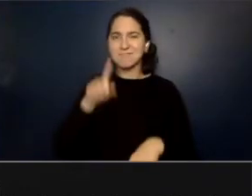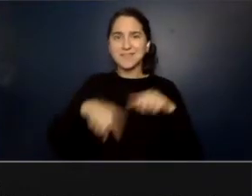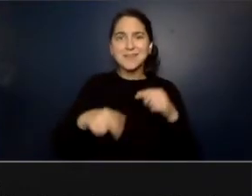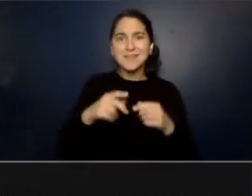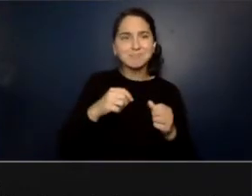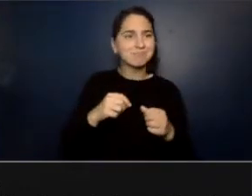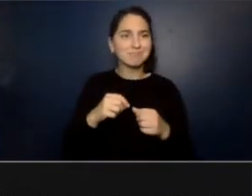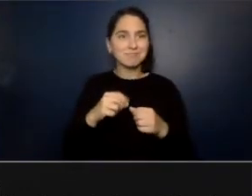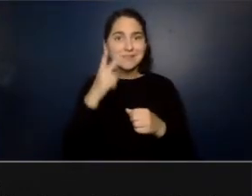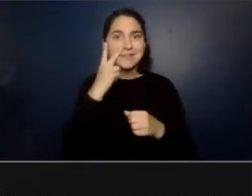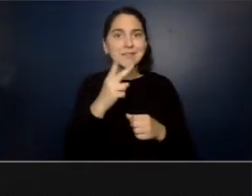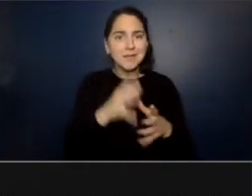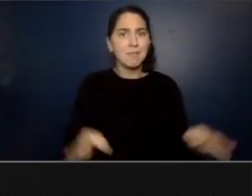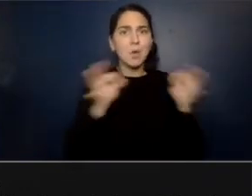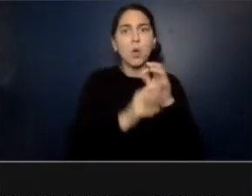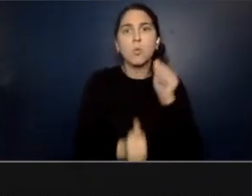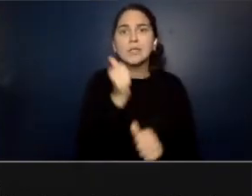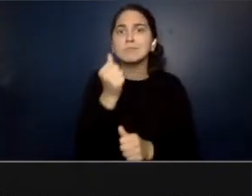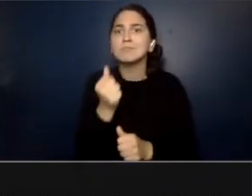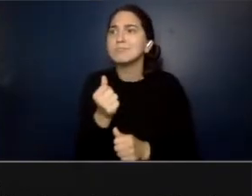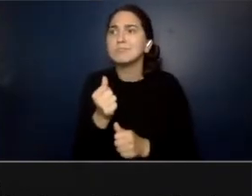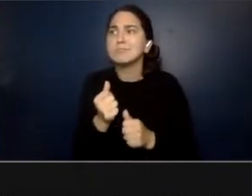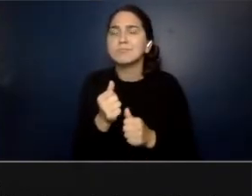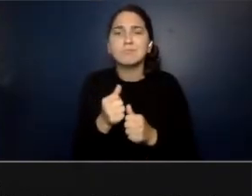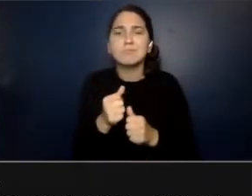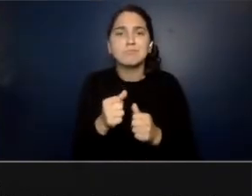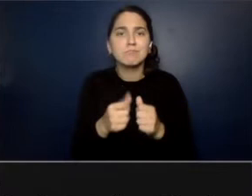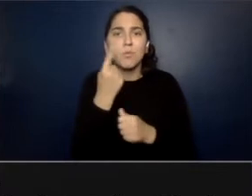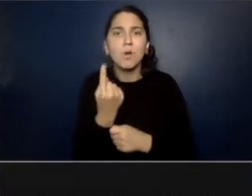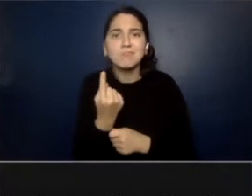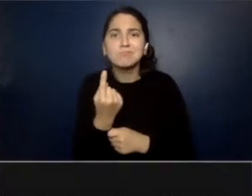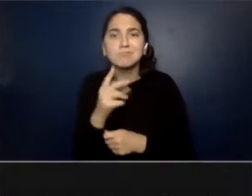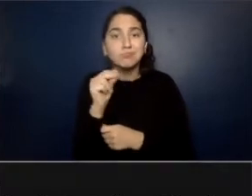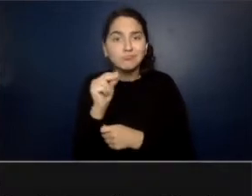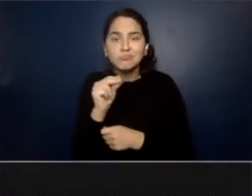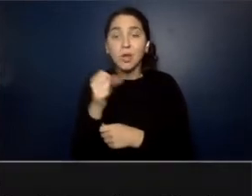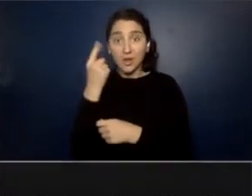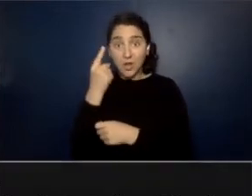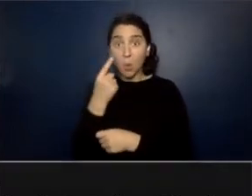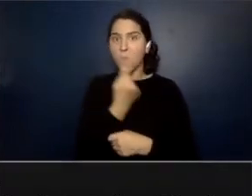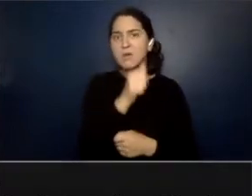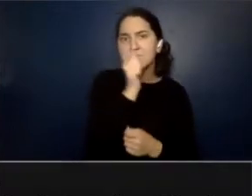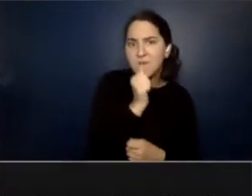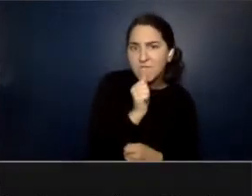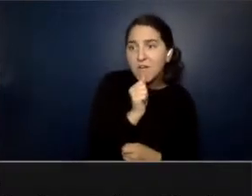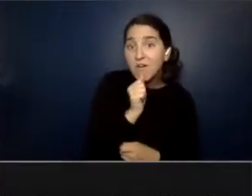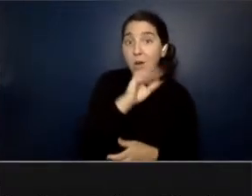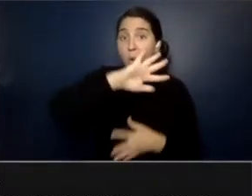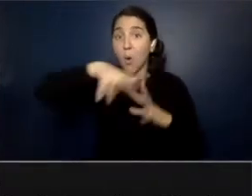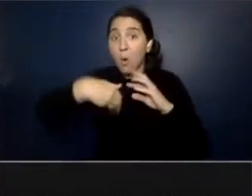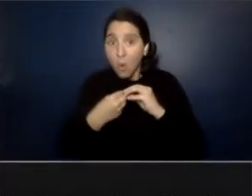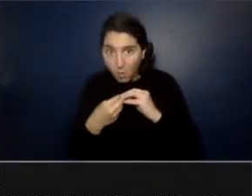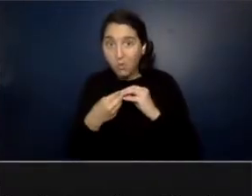rejoice together with it. In other words, and that's 1 Corinthians, in other words, you are